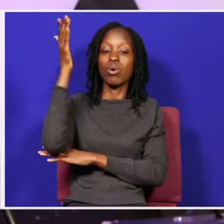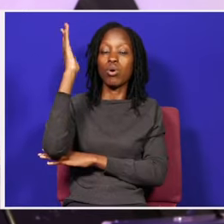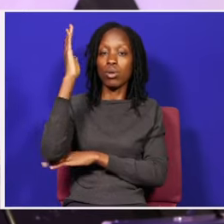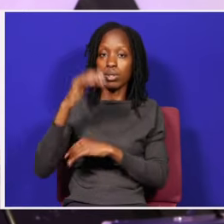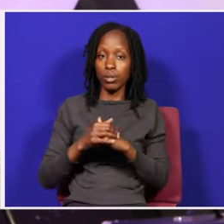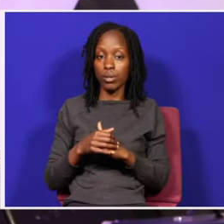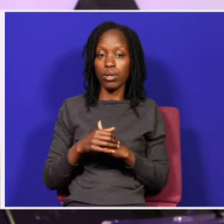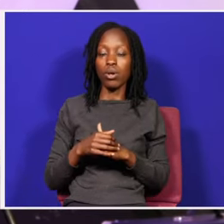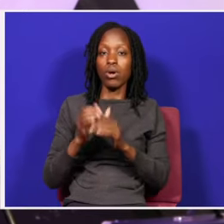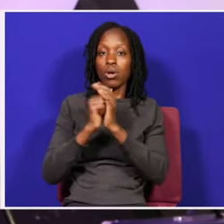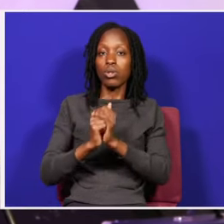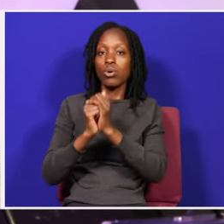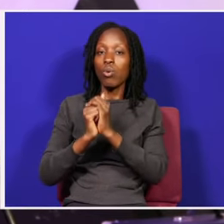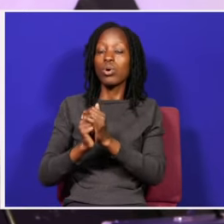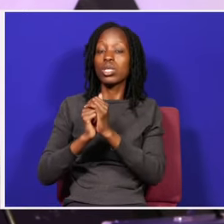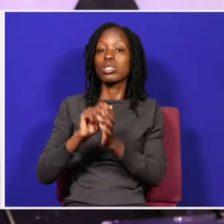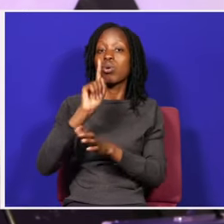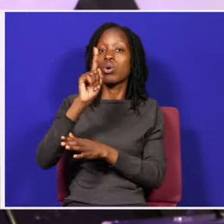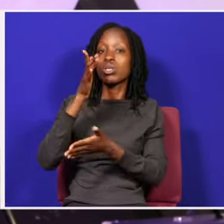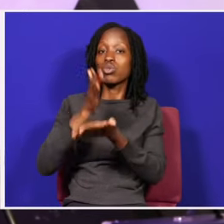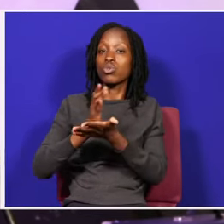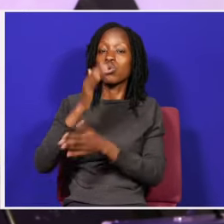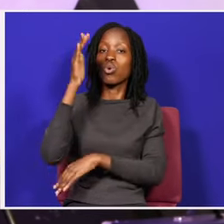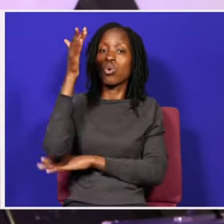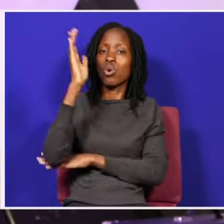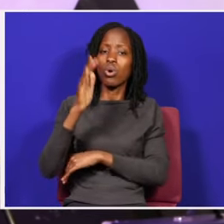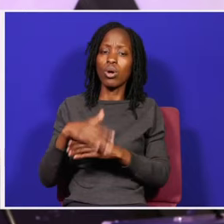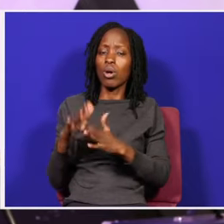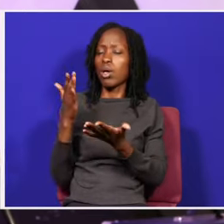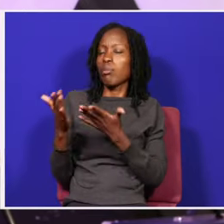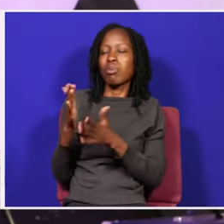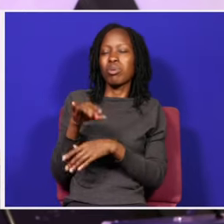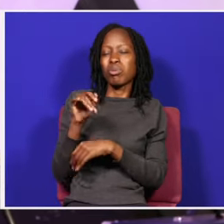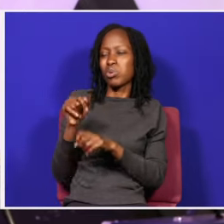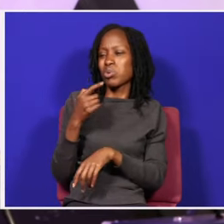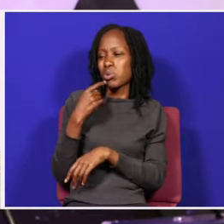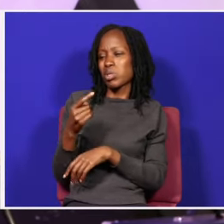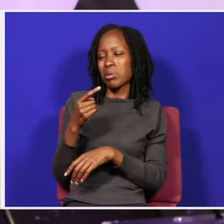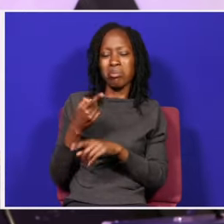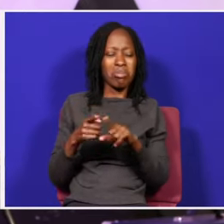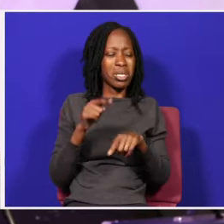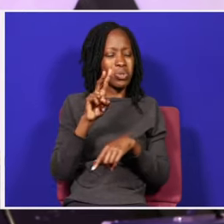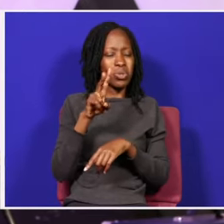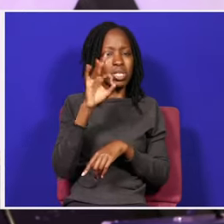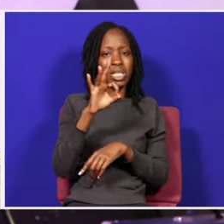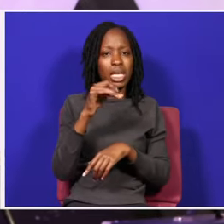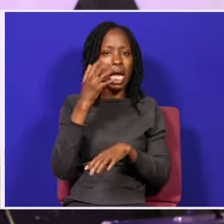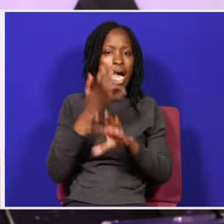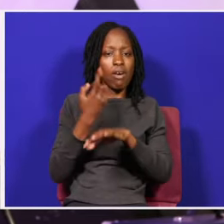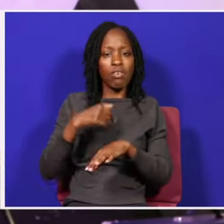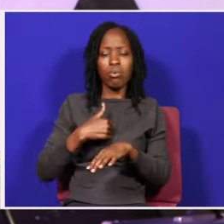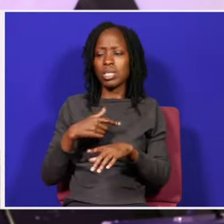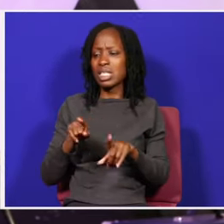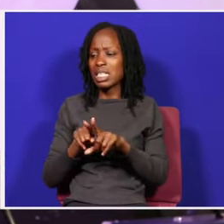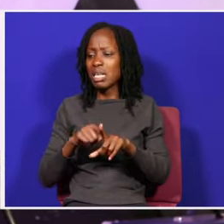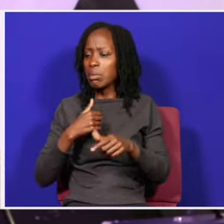worship the one true God. Now you may say to yourself, well, it's been a terrible year for me. I've gone through all